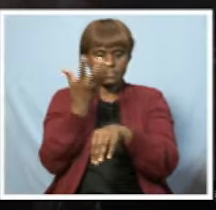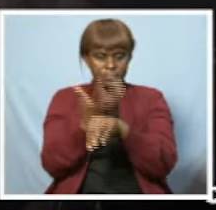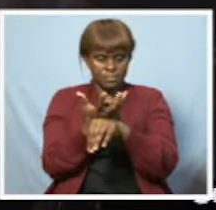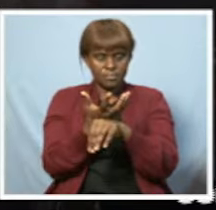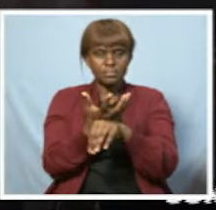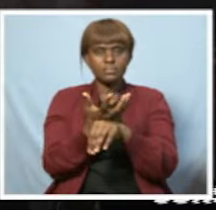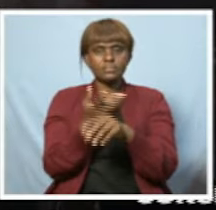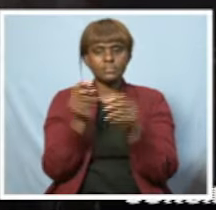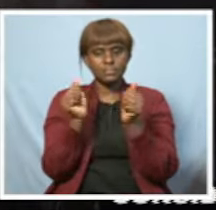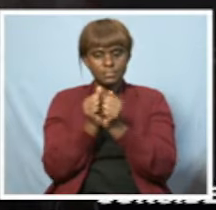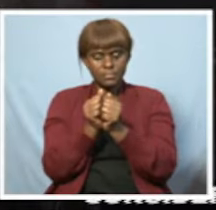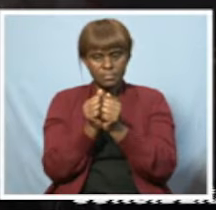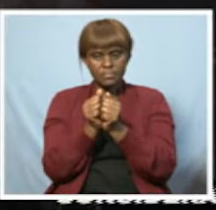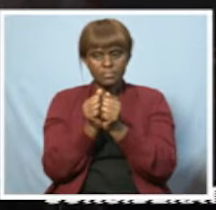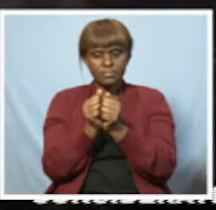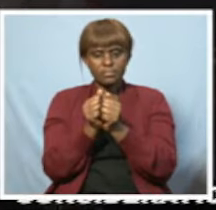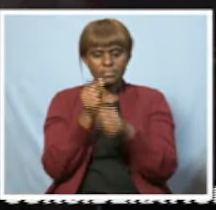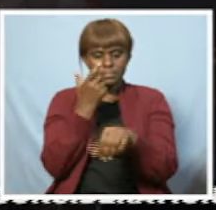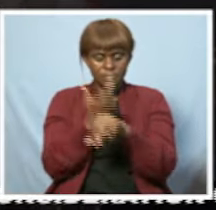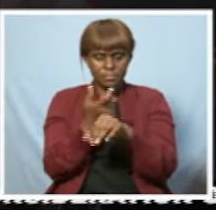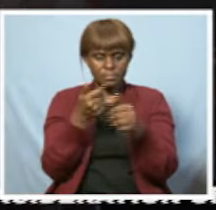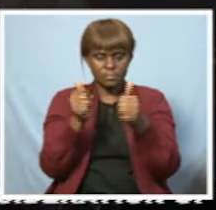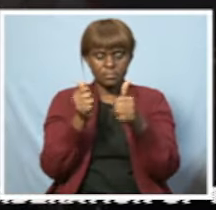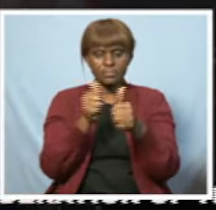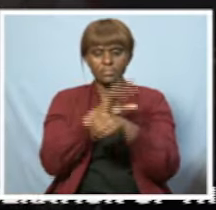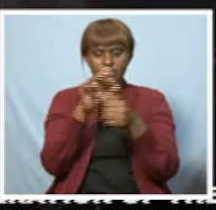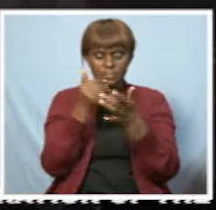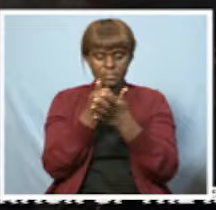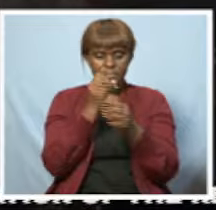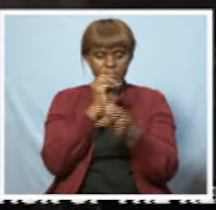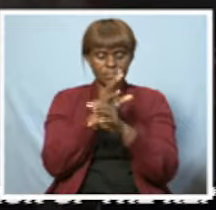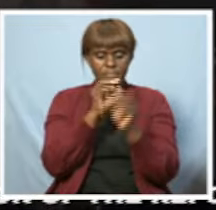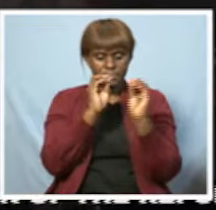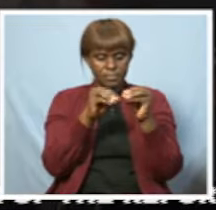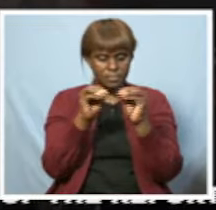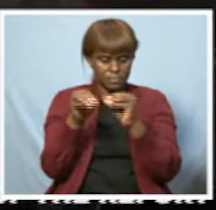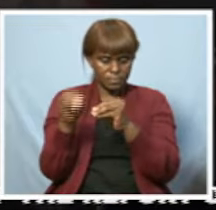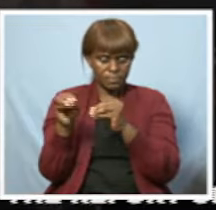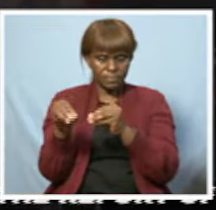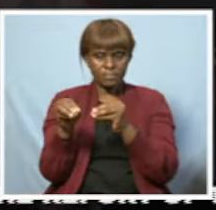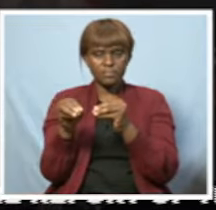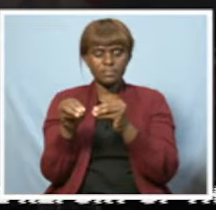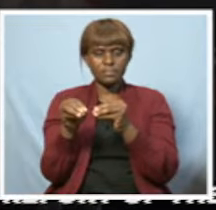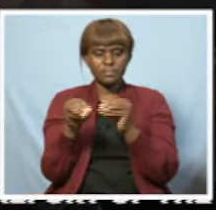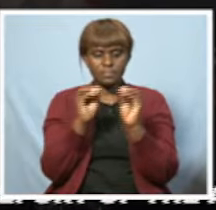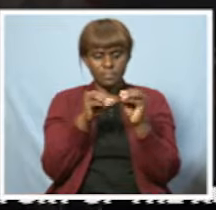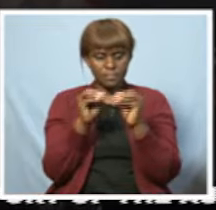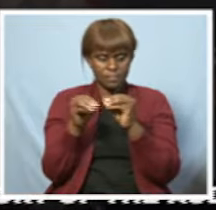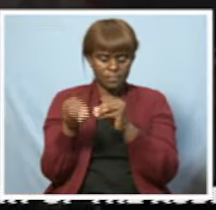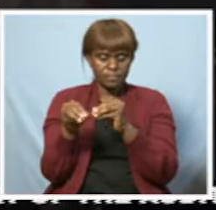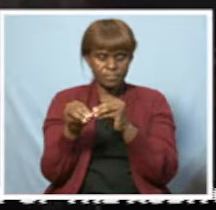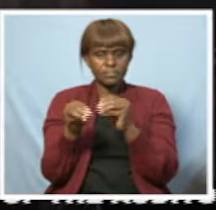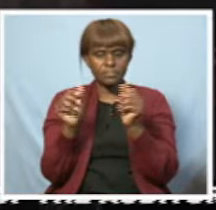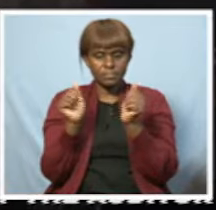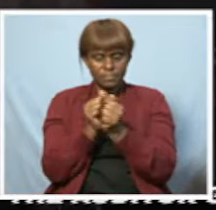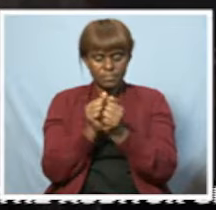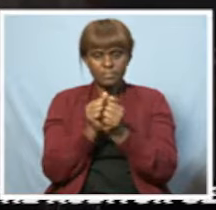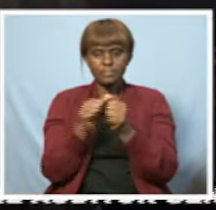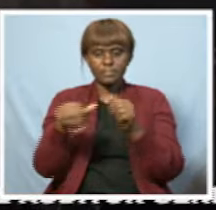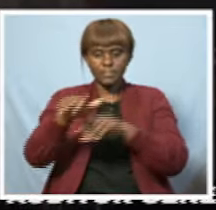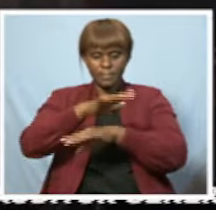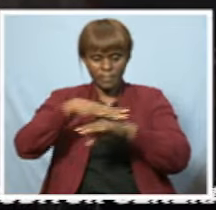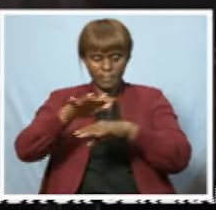and the tank itself, was it already erected by within the vicinity of